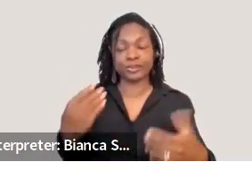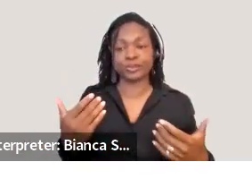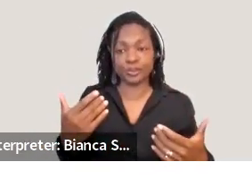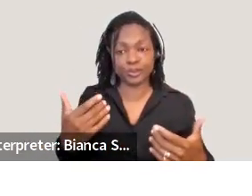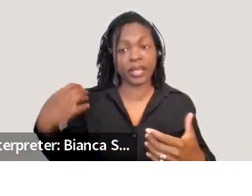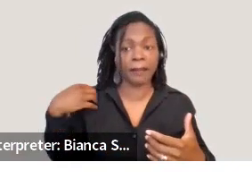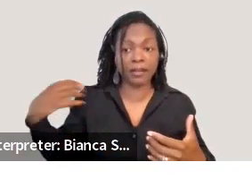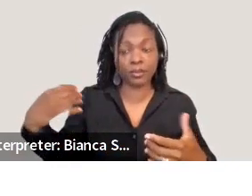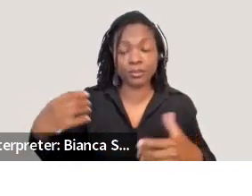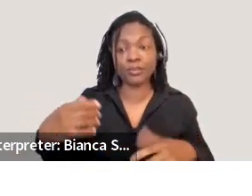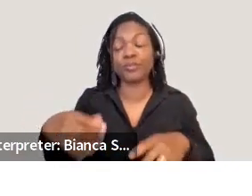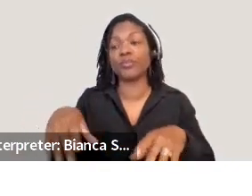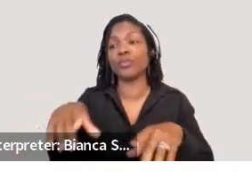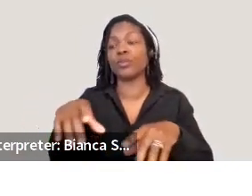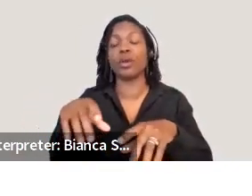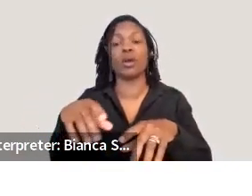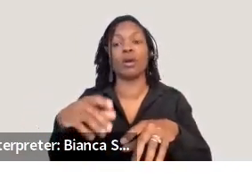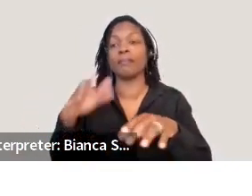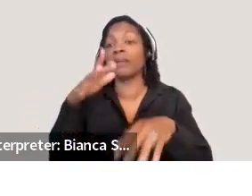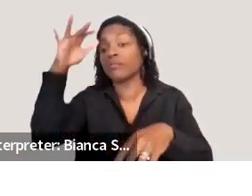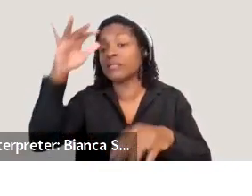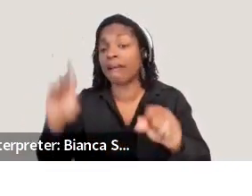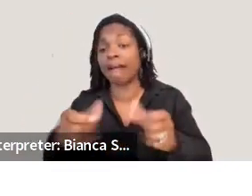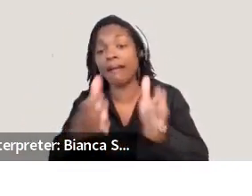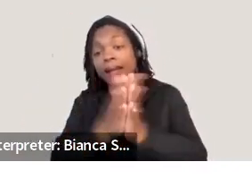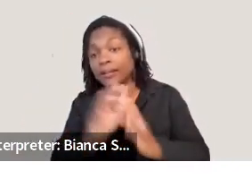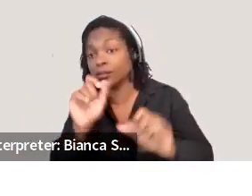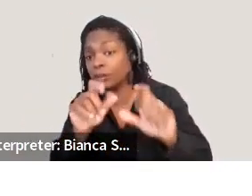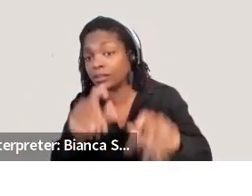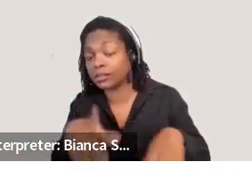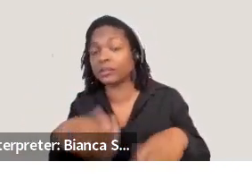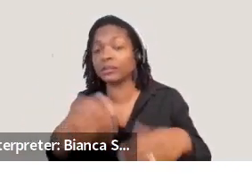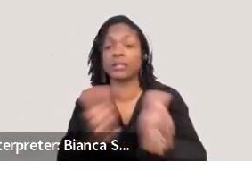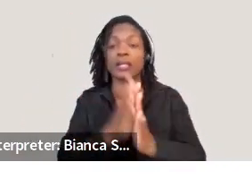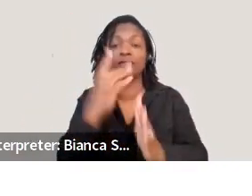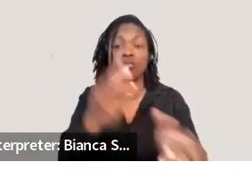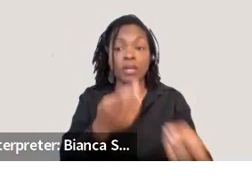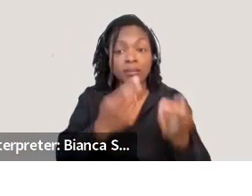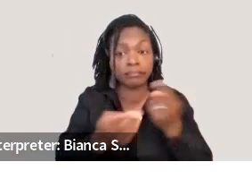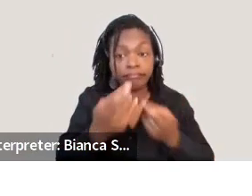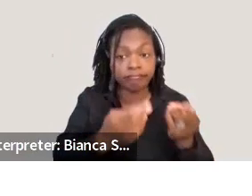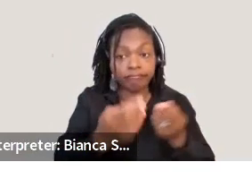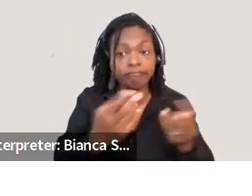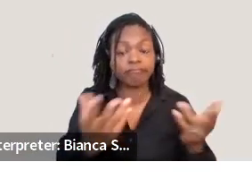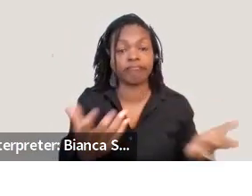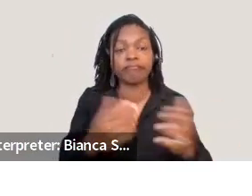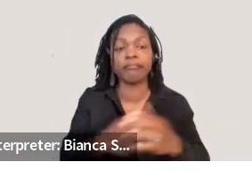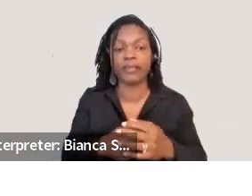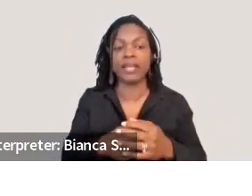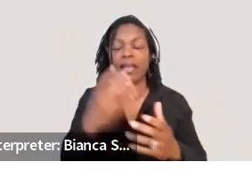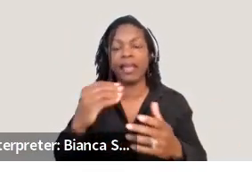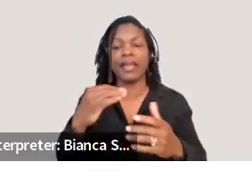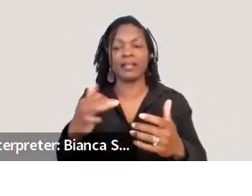can ask questions, look for recommendations, things like that. And it's moderated. So that way it's a safe space